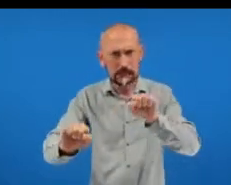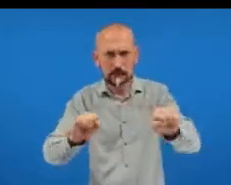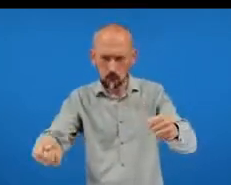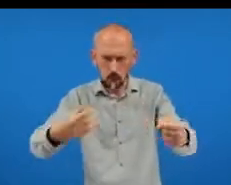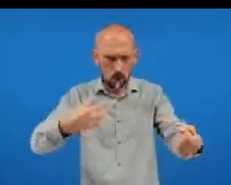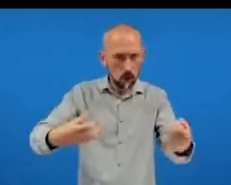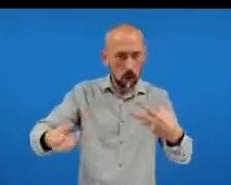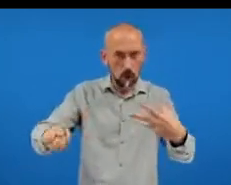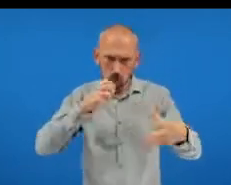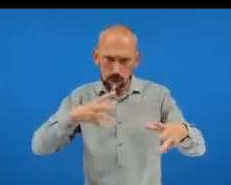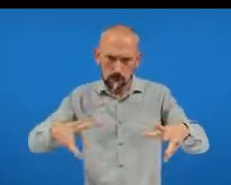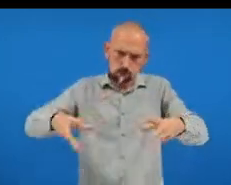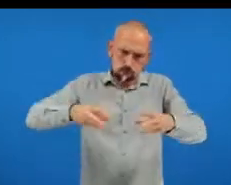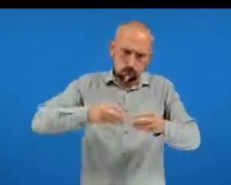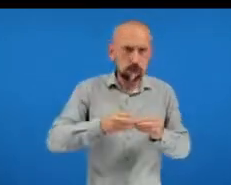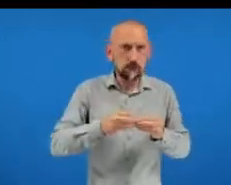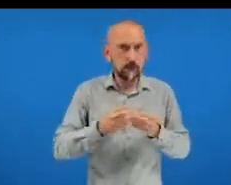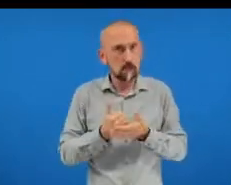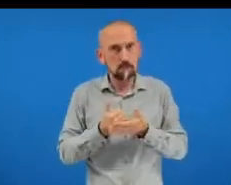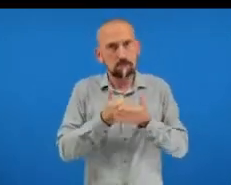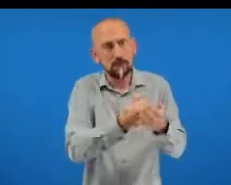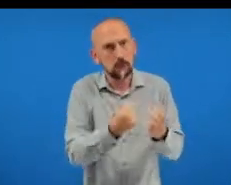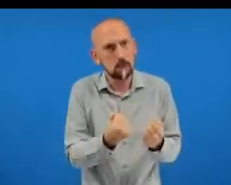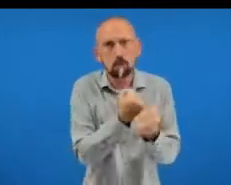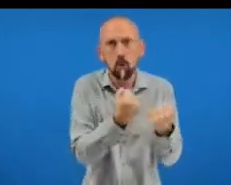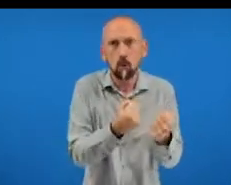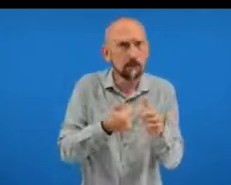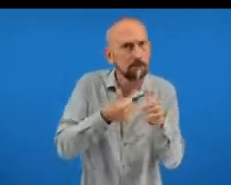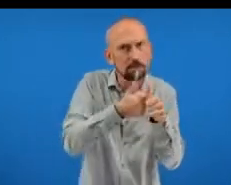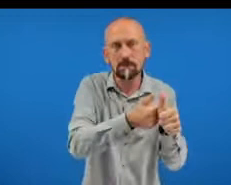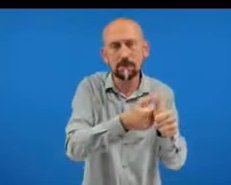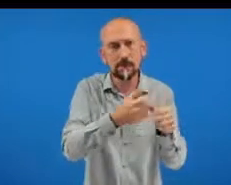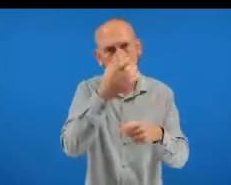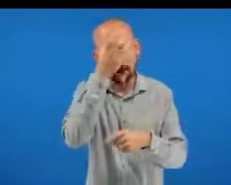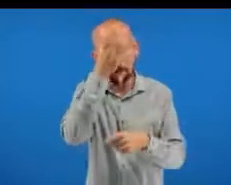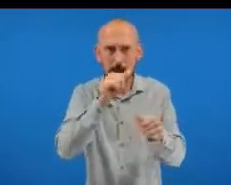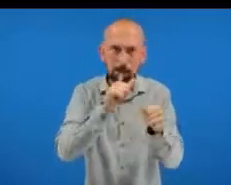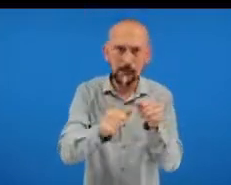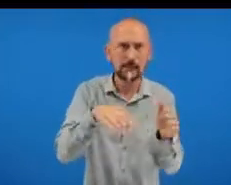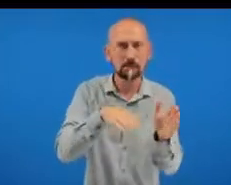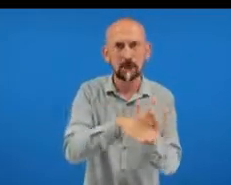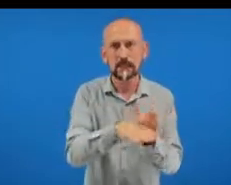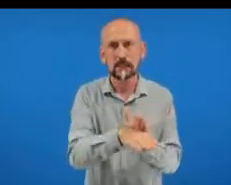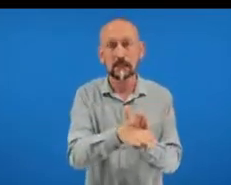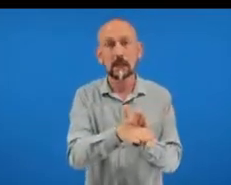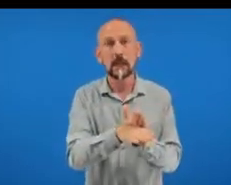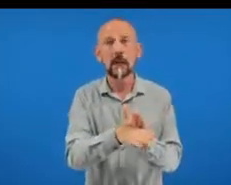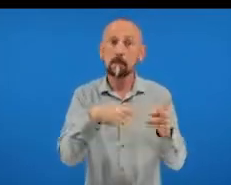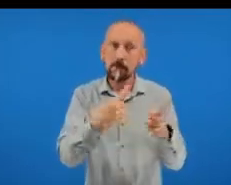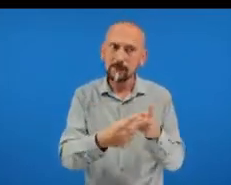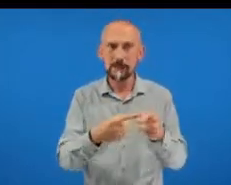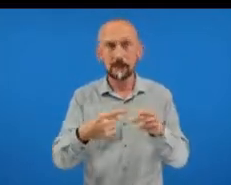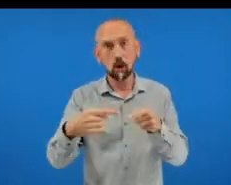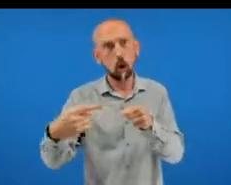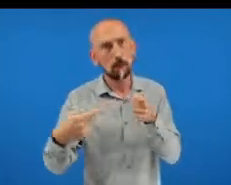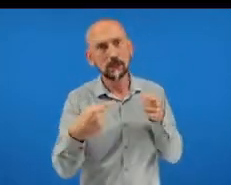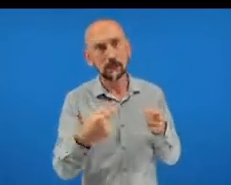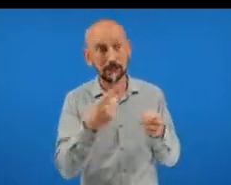and also in terms of opposition challenging government to make sure that policy is as strong and